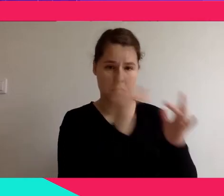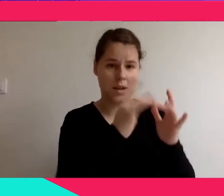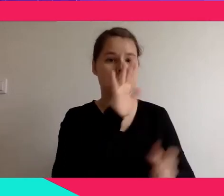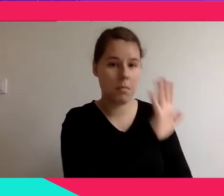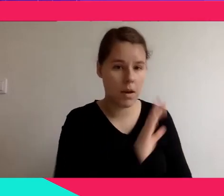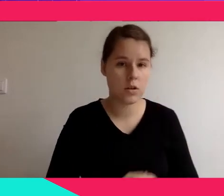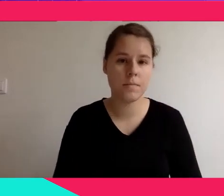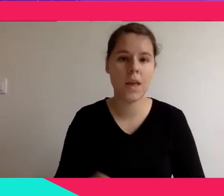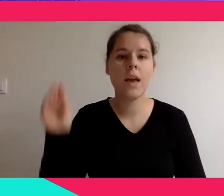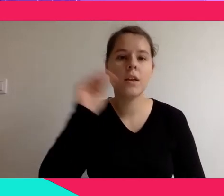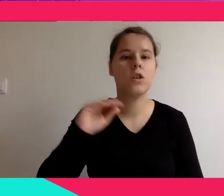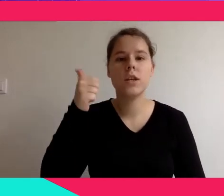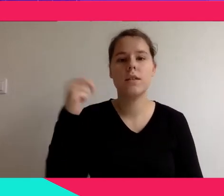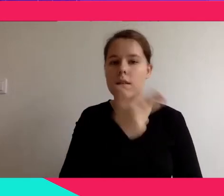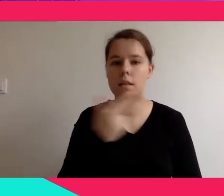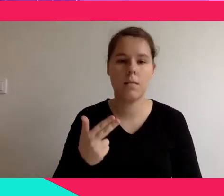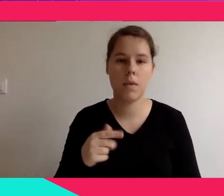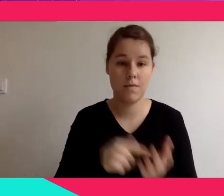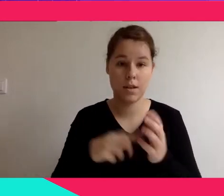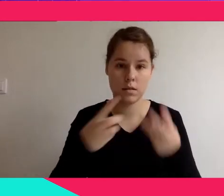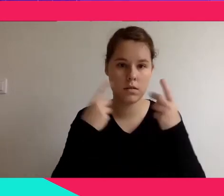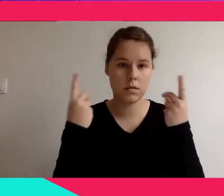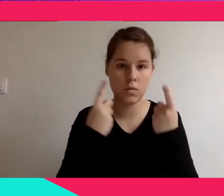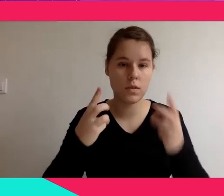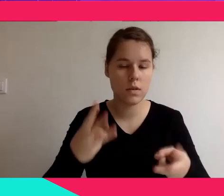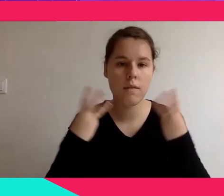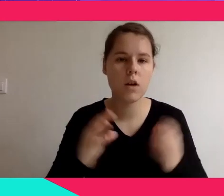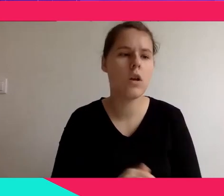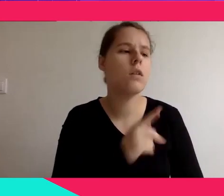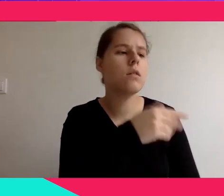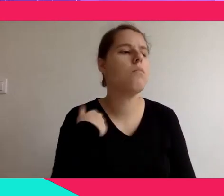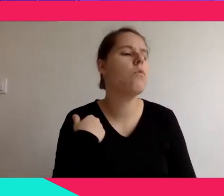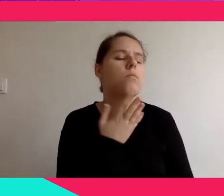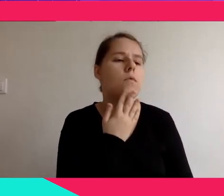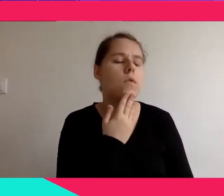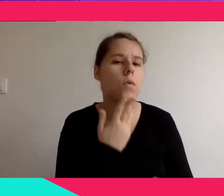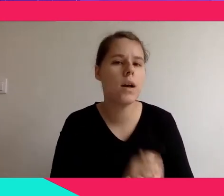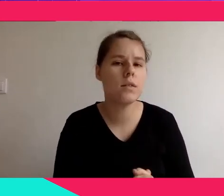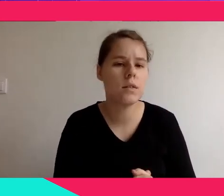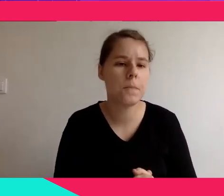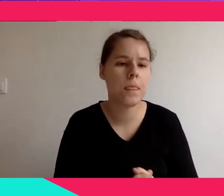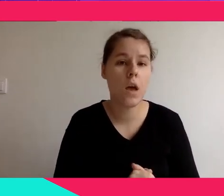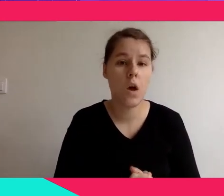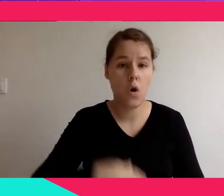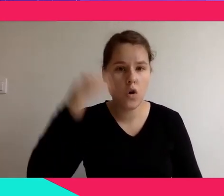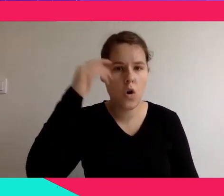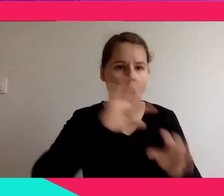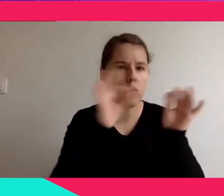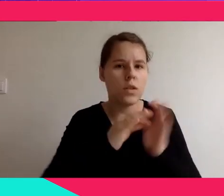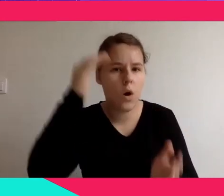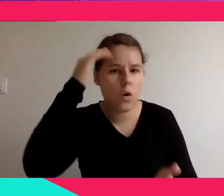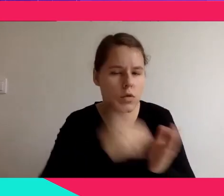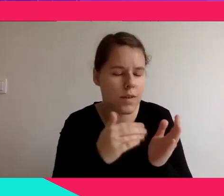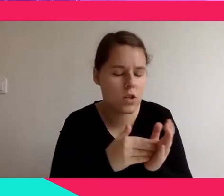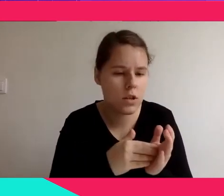you also mentioned this experience economy and how who actually our audiences are and what they are used to. And I